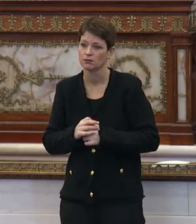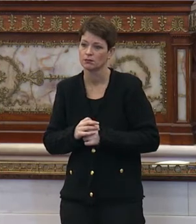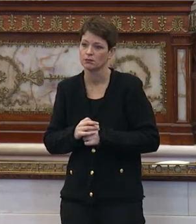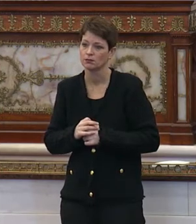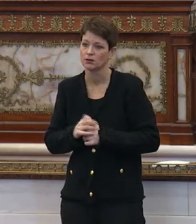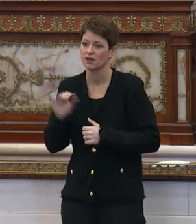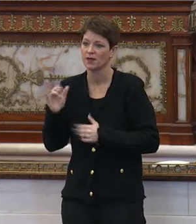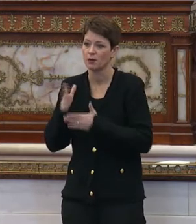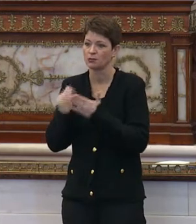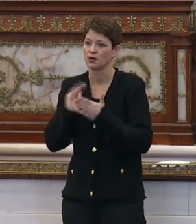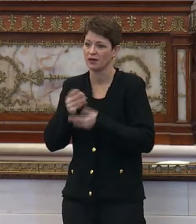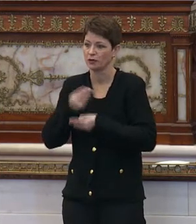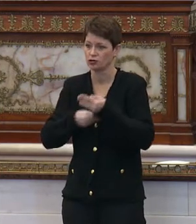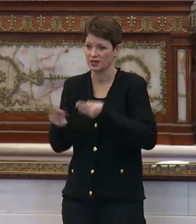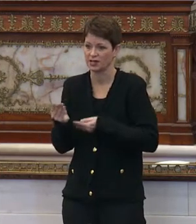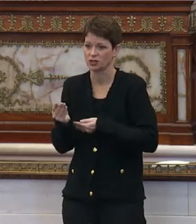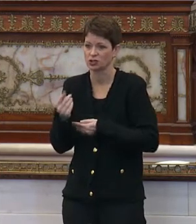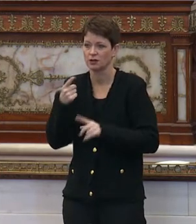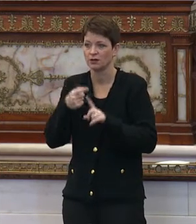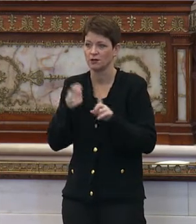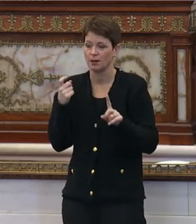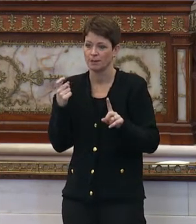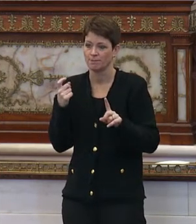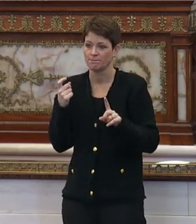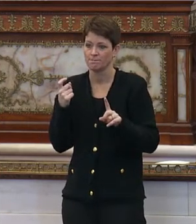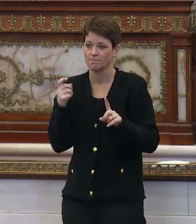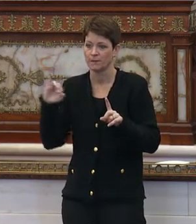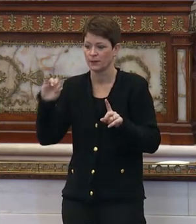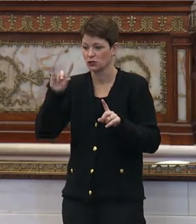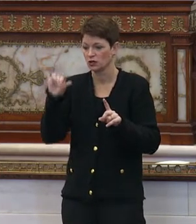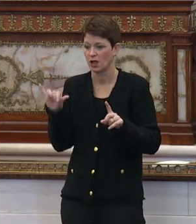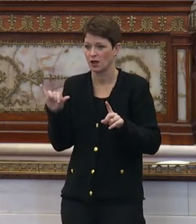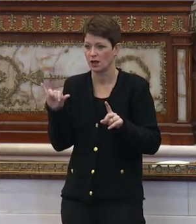That was part of our transaction from July